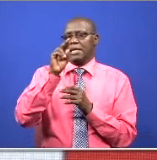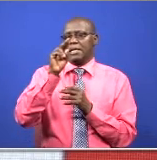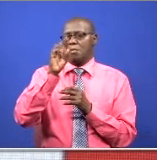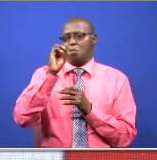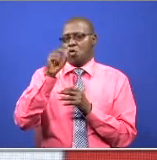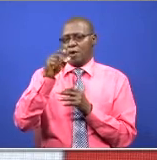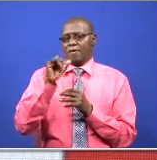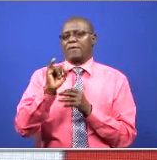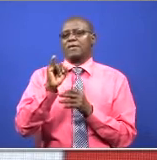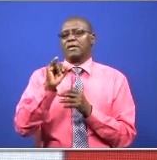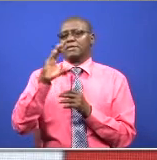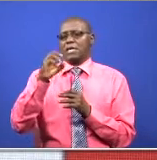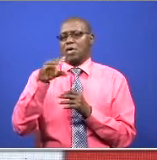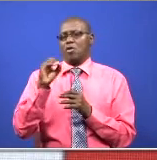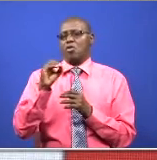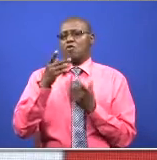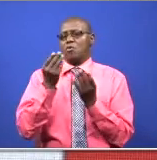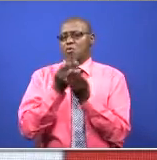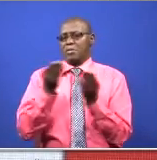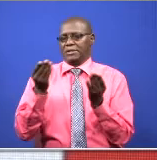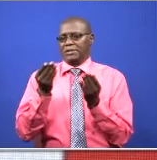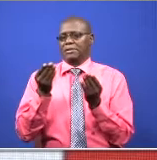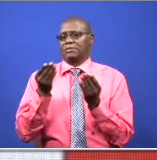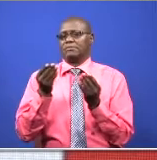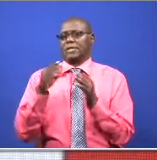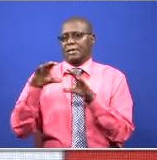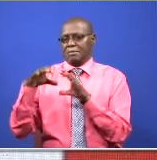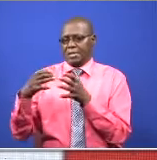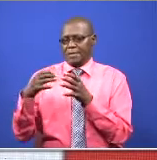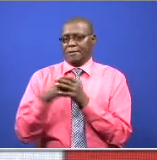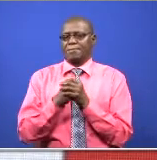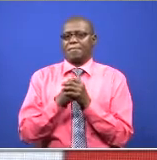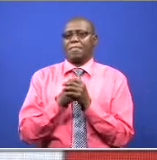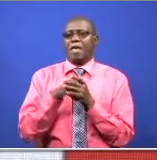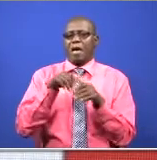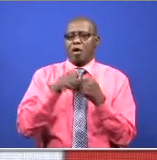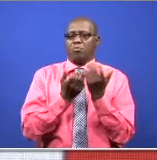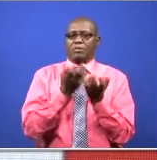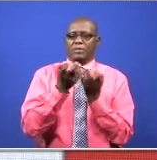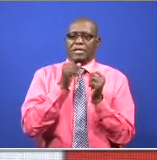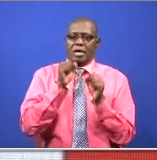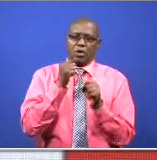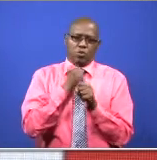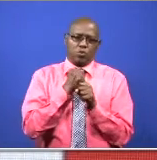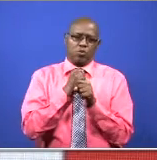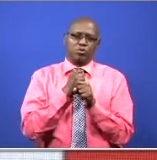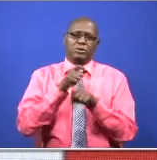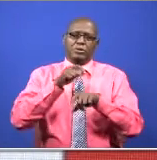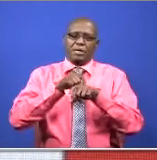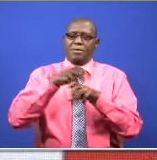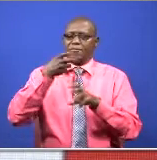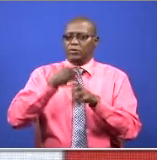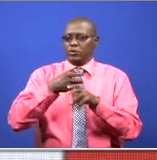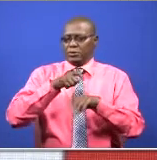Properties Limited. And we'll get to talk about all the things that businesses can do to ensure they thrive during difficult times of